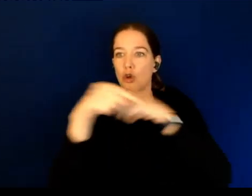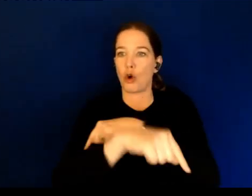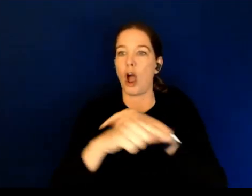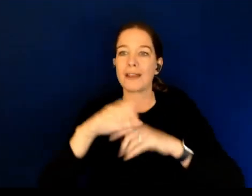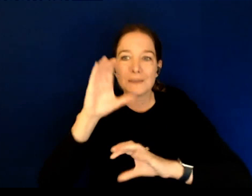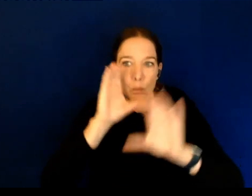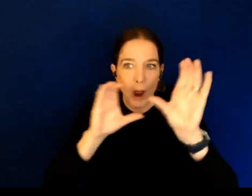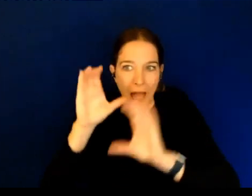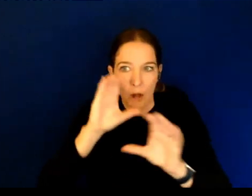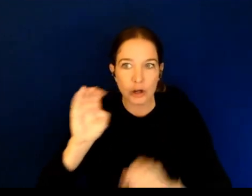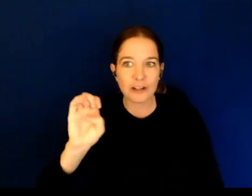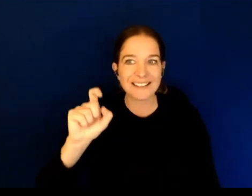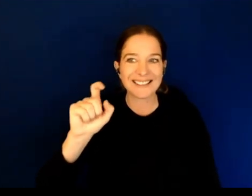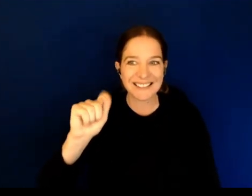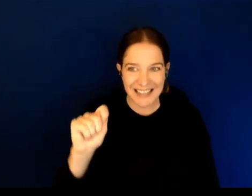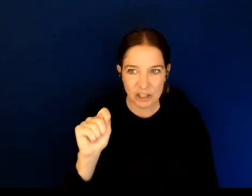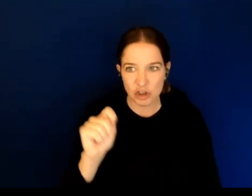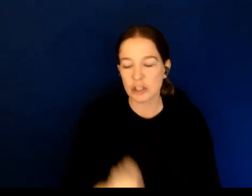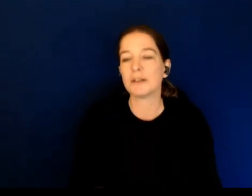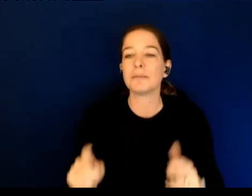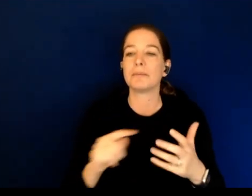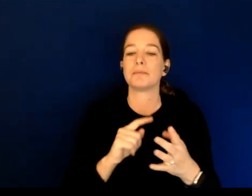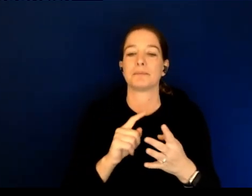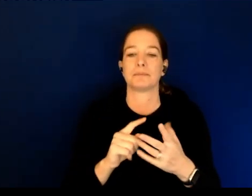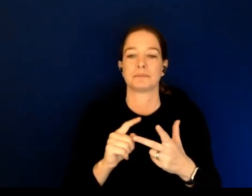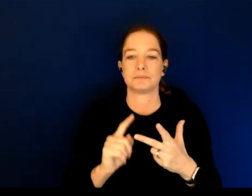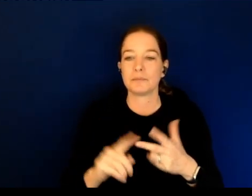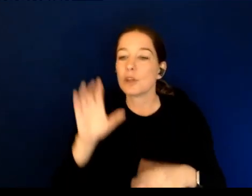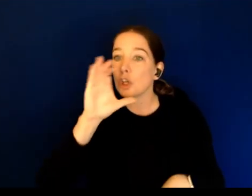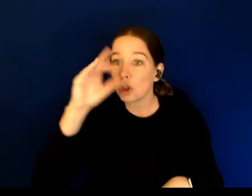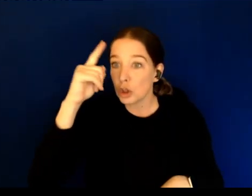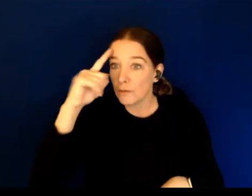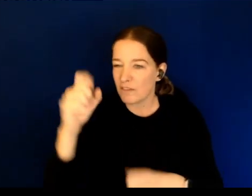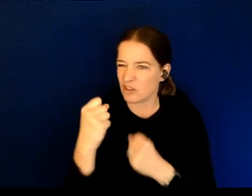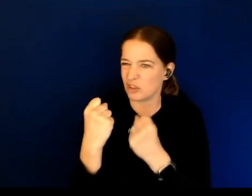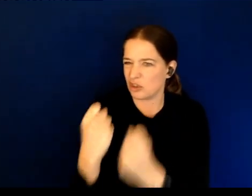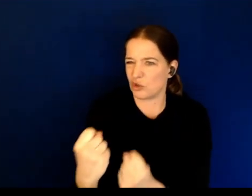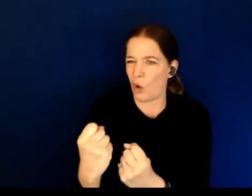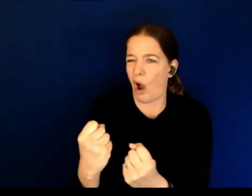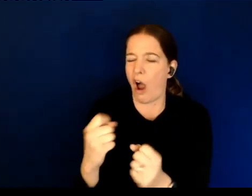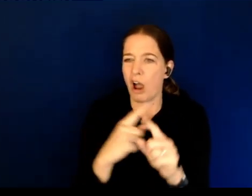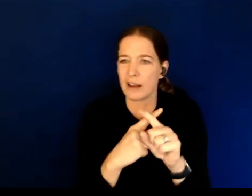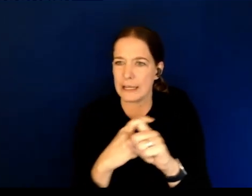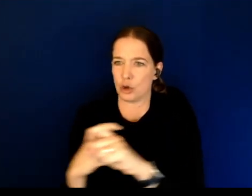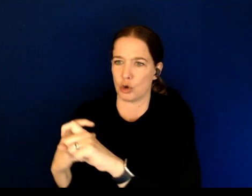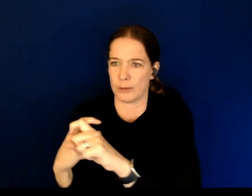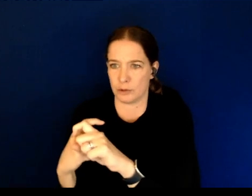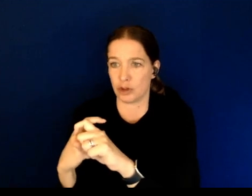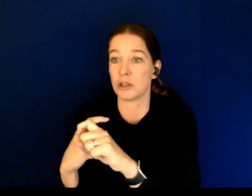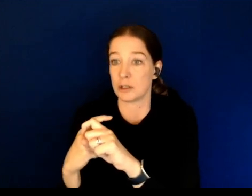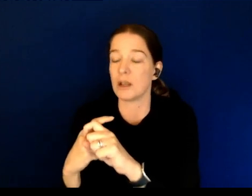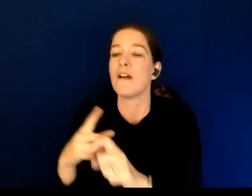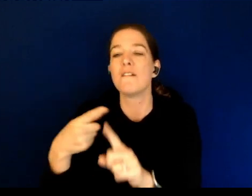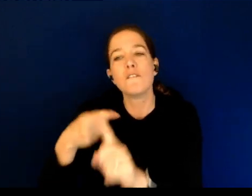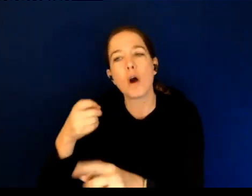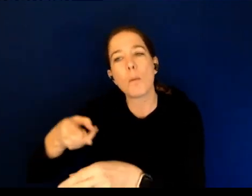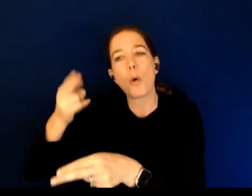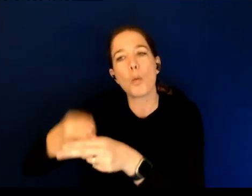extensions. Look for strong encryption and a reputable company with a track record of security.